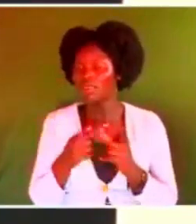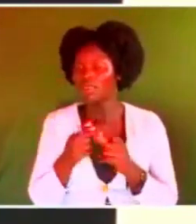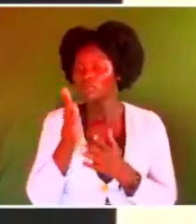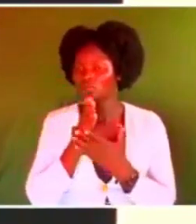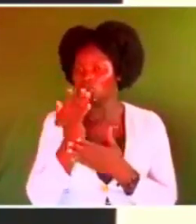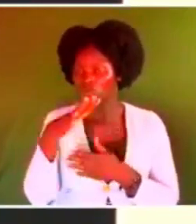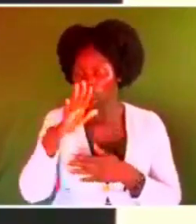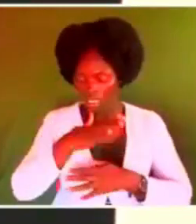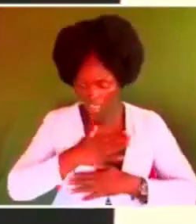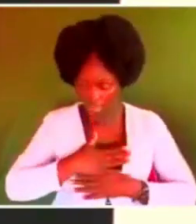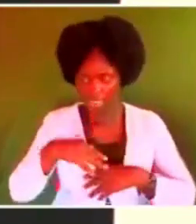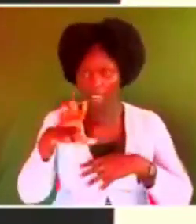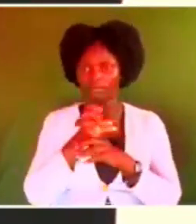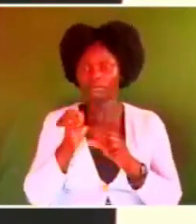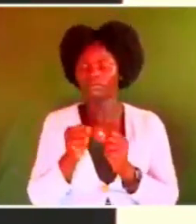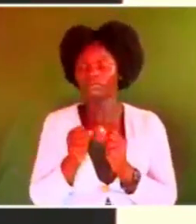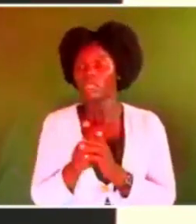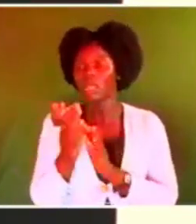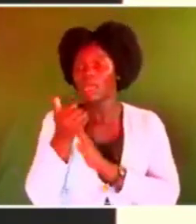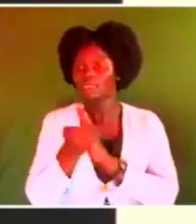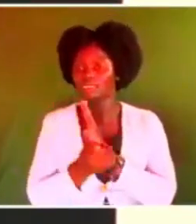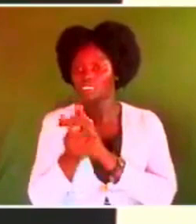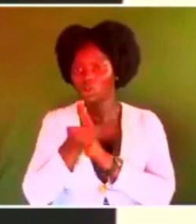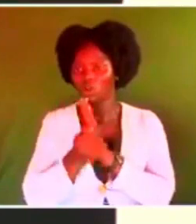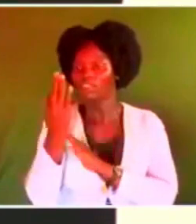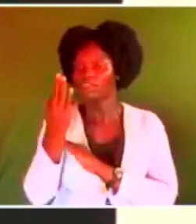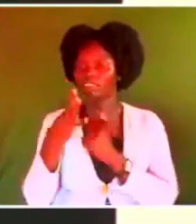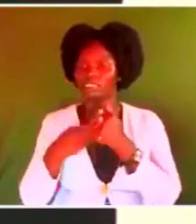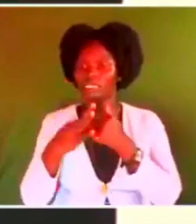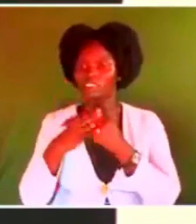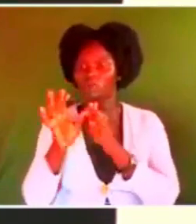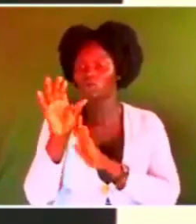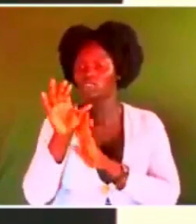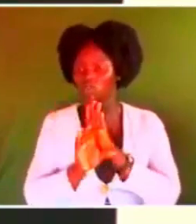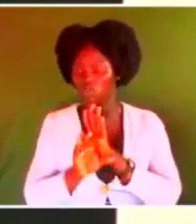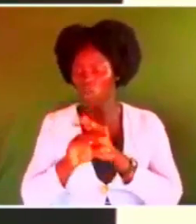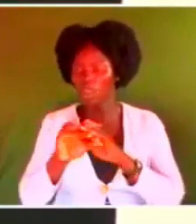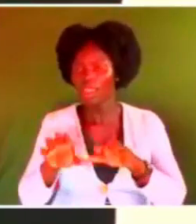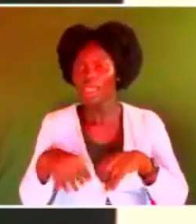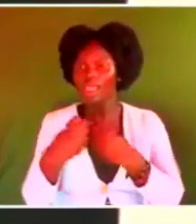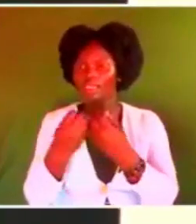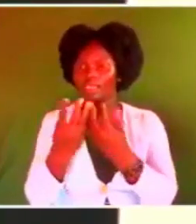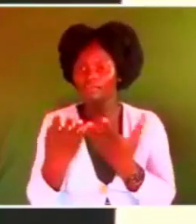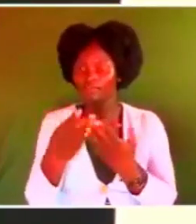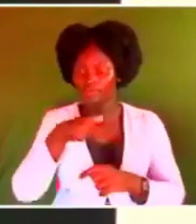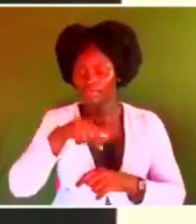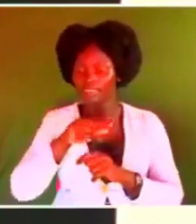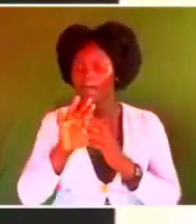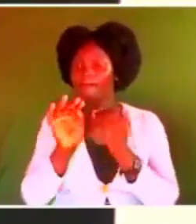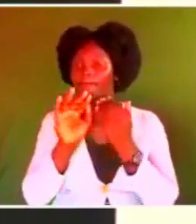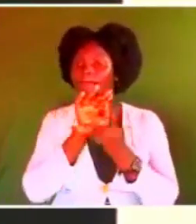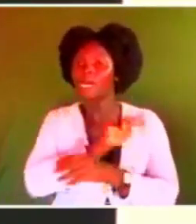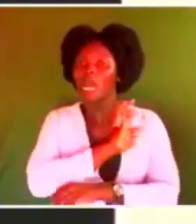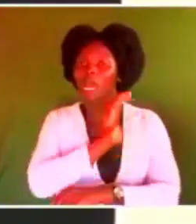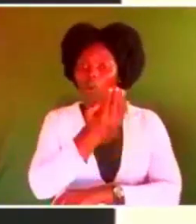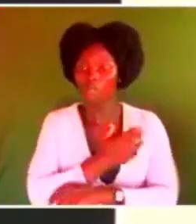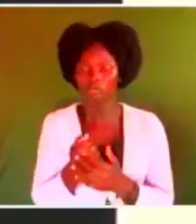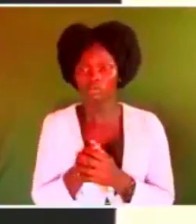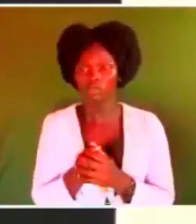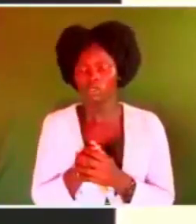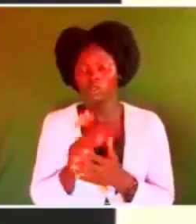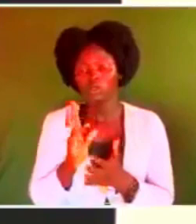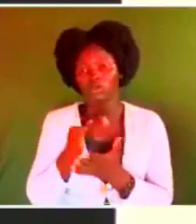Excellency, Article 38 of the Constitution gives us power to draw that